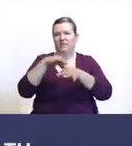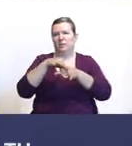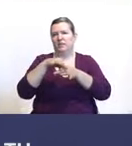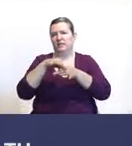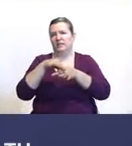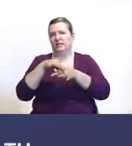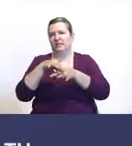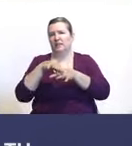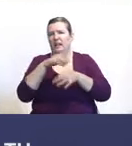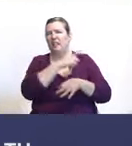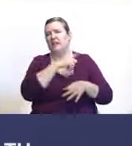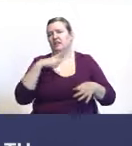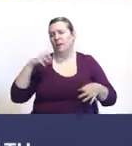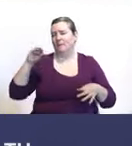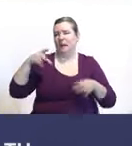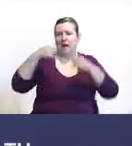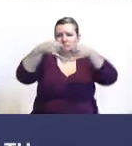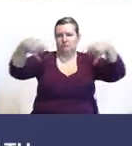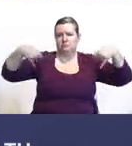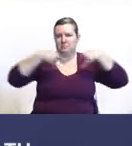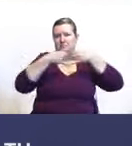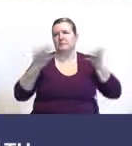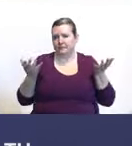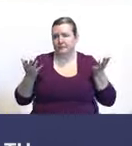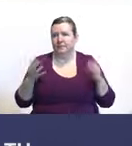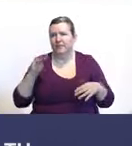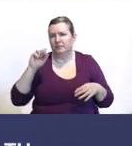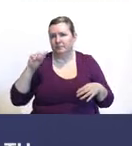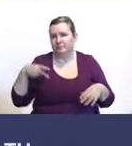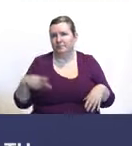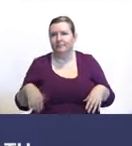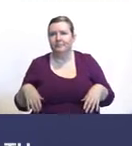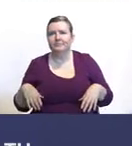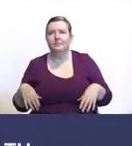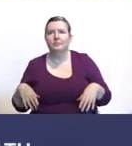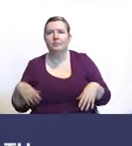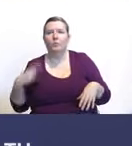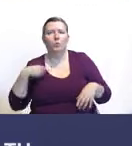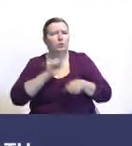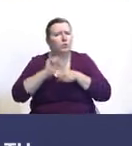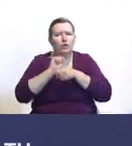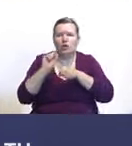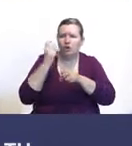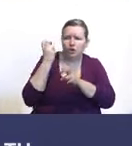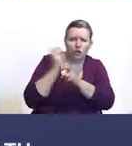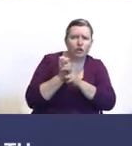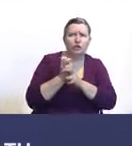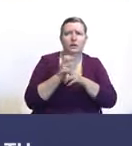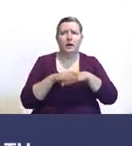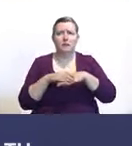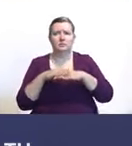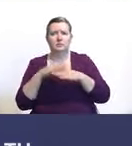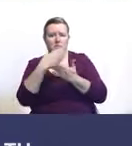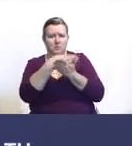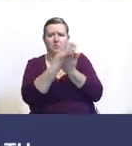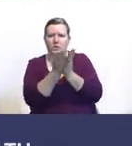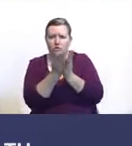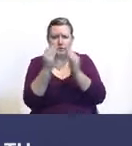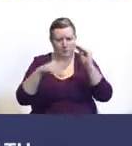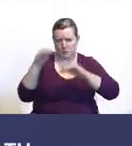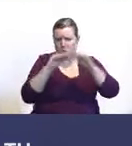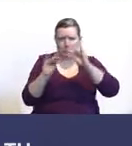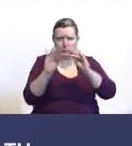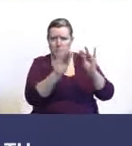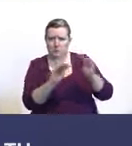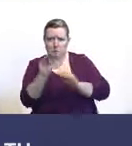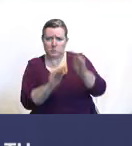both parties in the legislature on our shared priorities. We're working furiously on our budget, putting it together, which